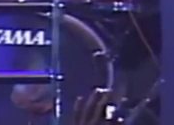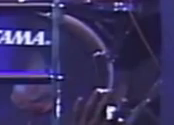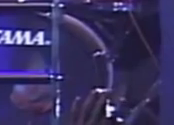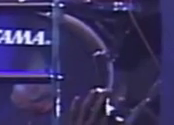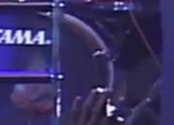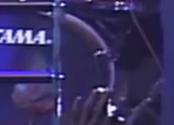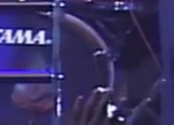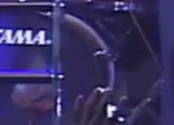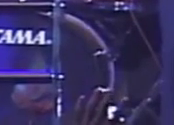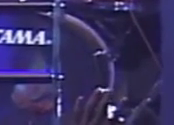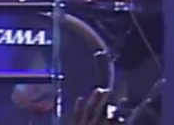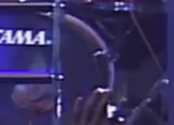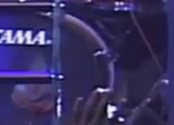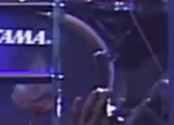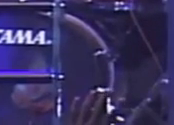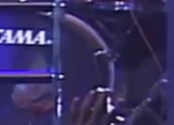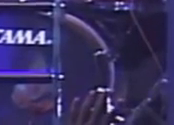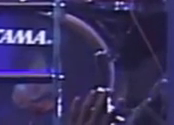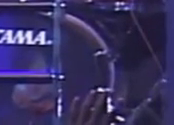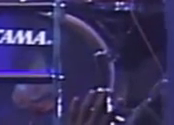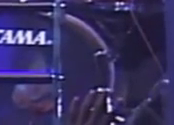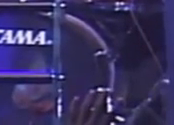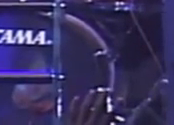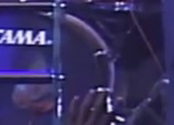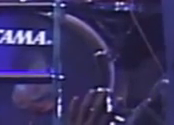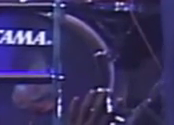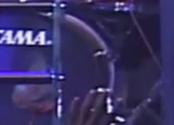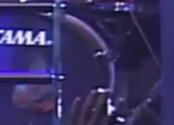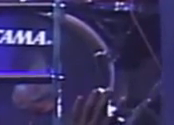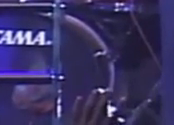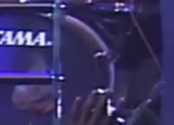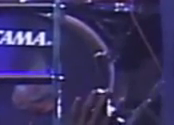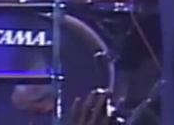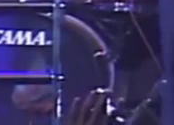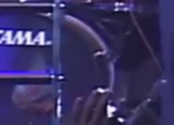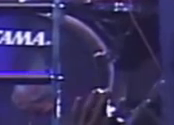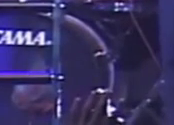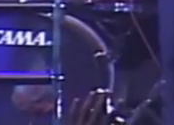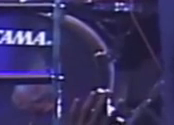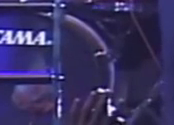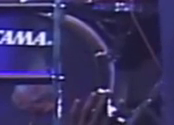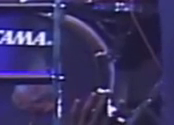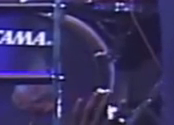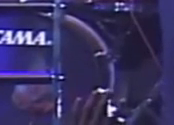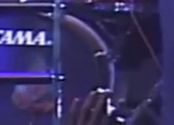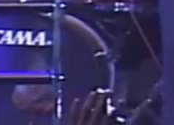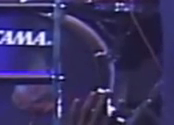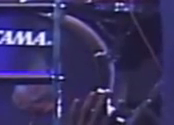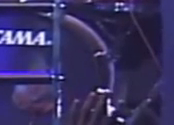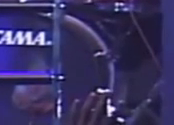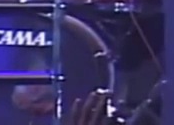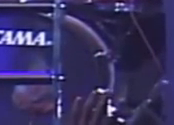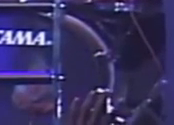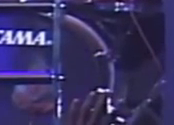of Jesus. Lord Jesus, rule their lives. Thank you